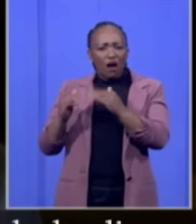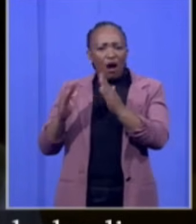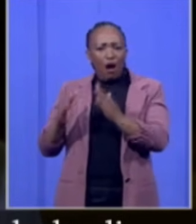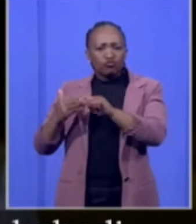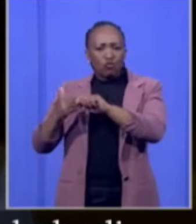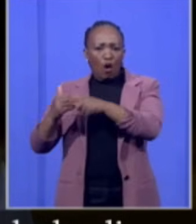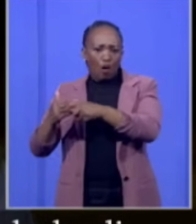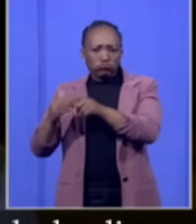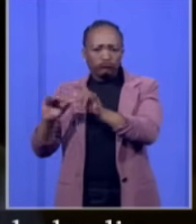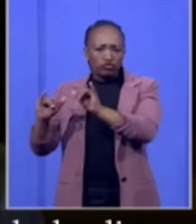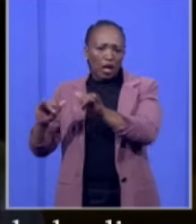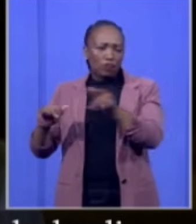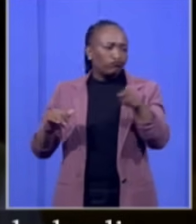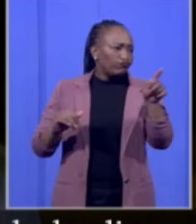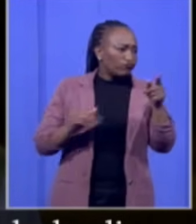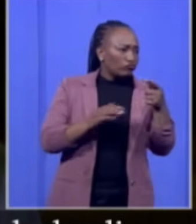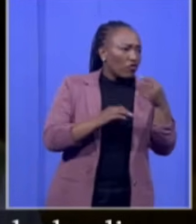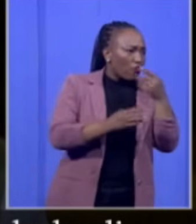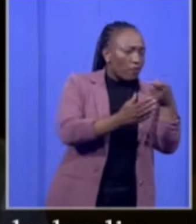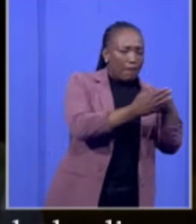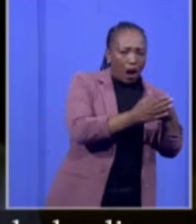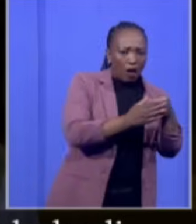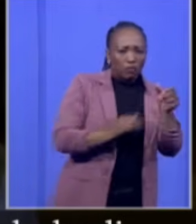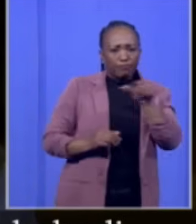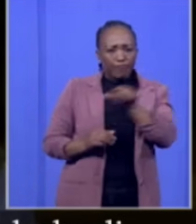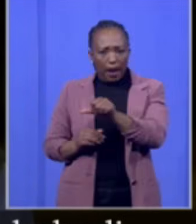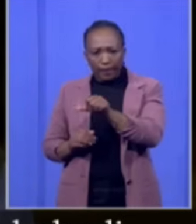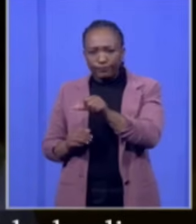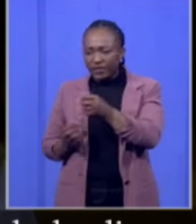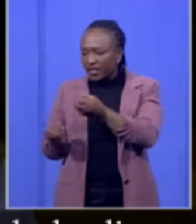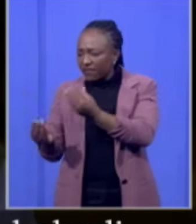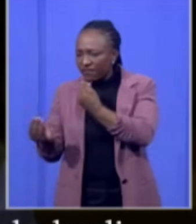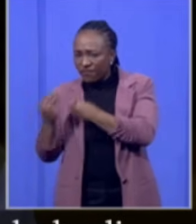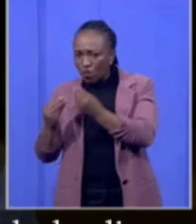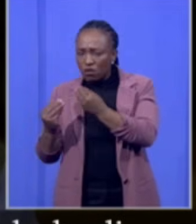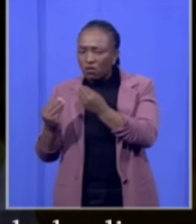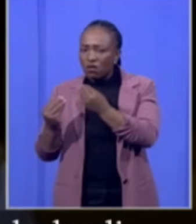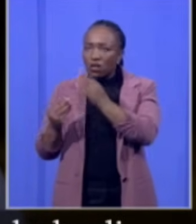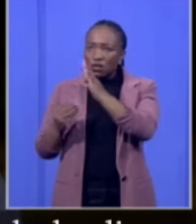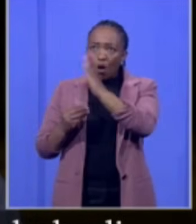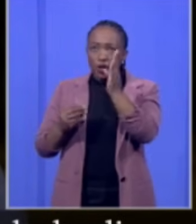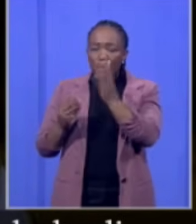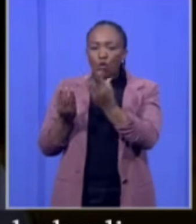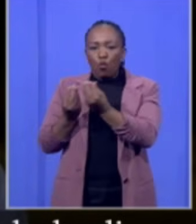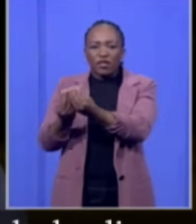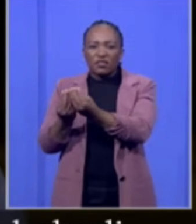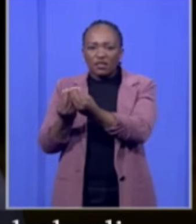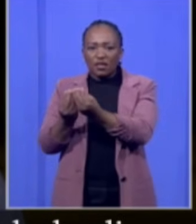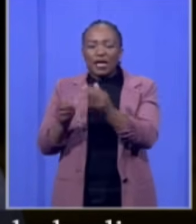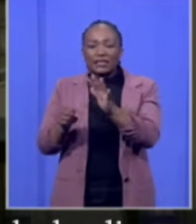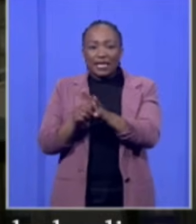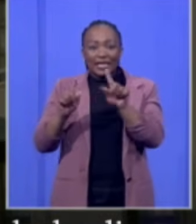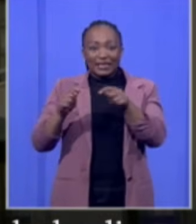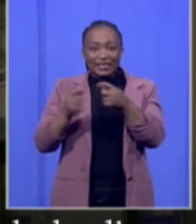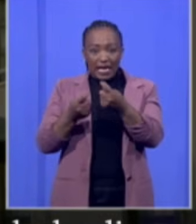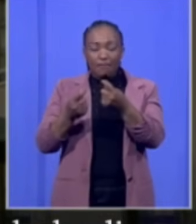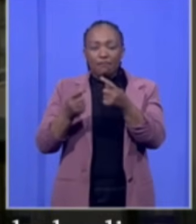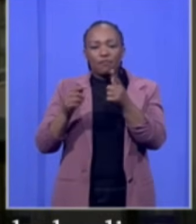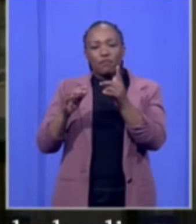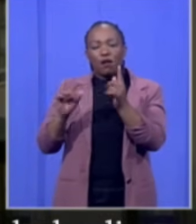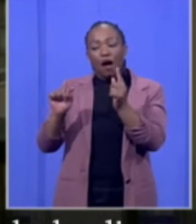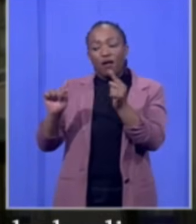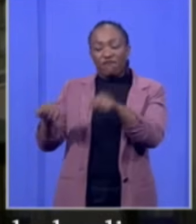go and buy food nearby and he came back and he fed him. The whole day they were together until the evening, until the team eventually arrived here. Ka mora